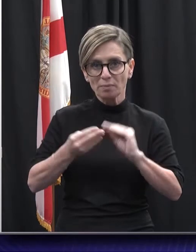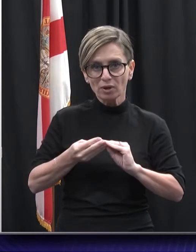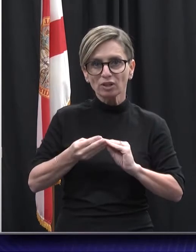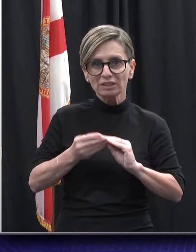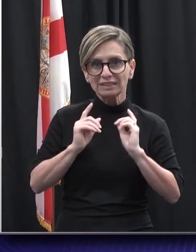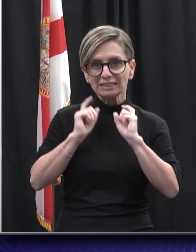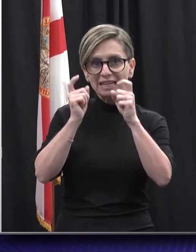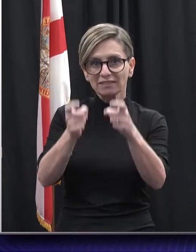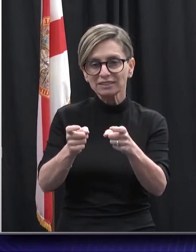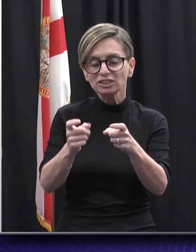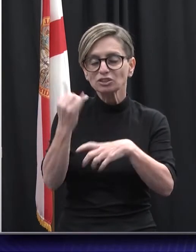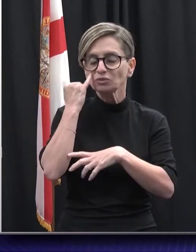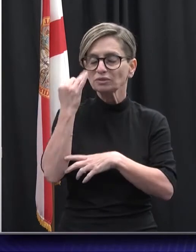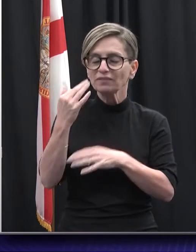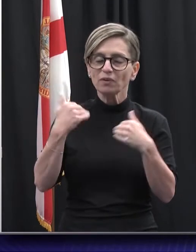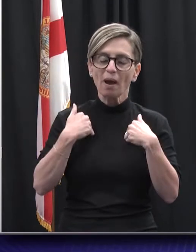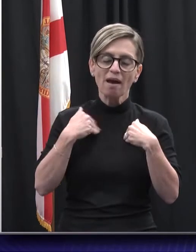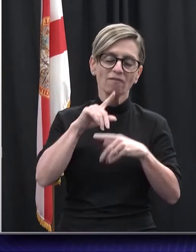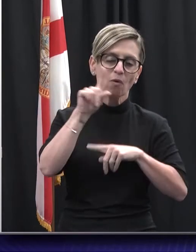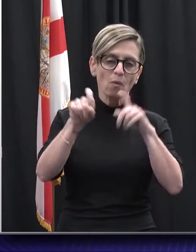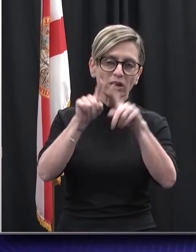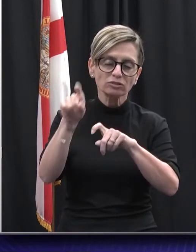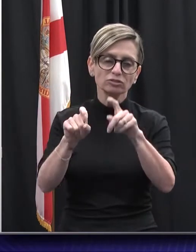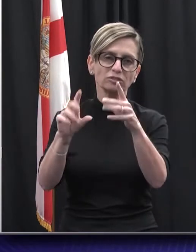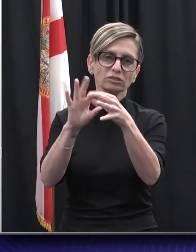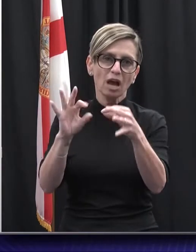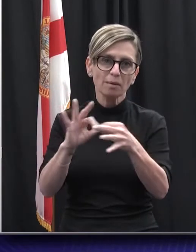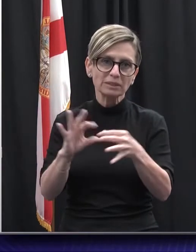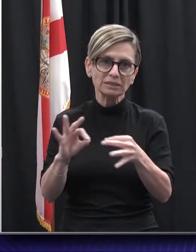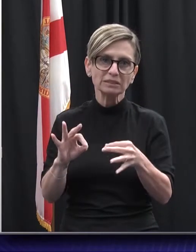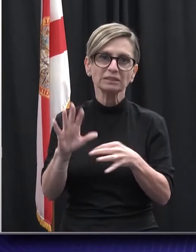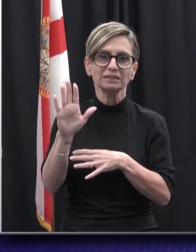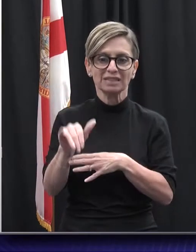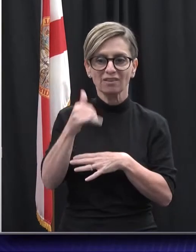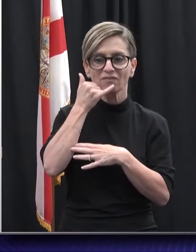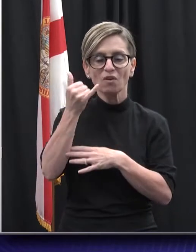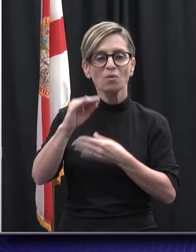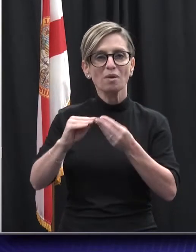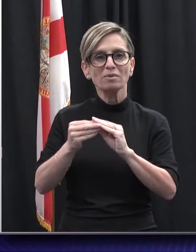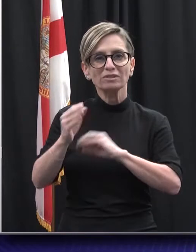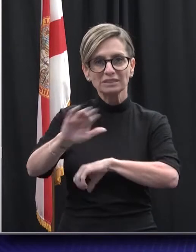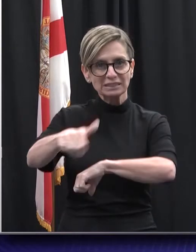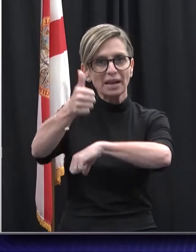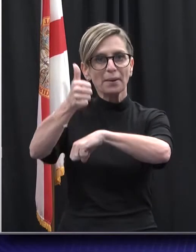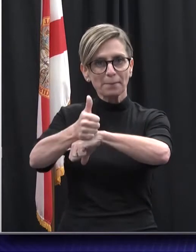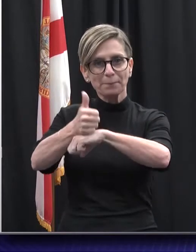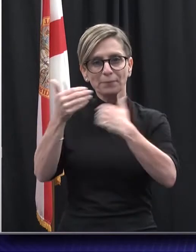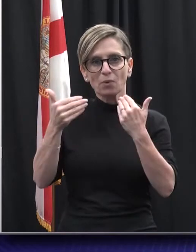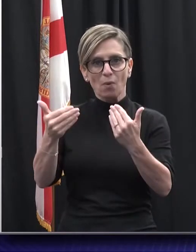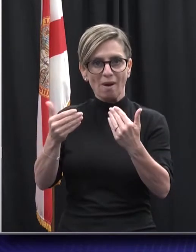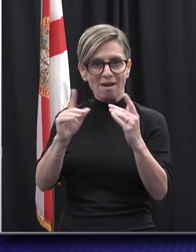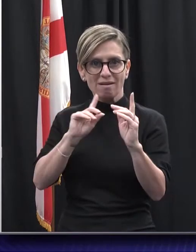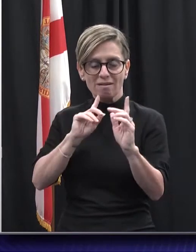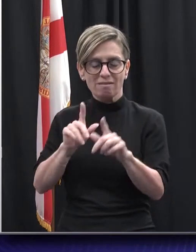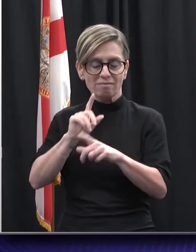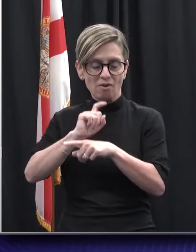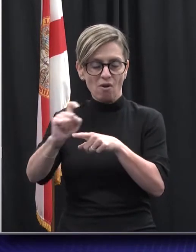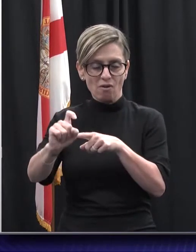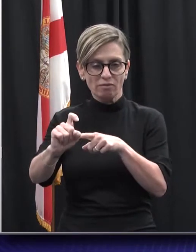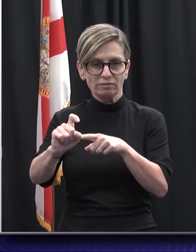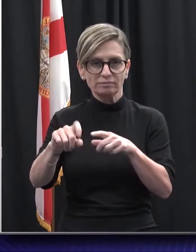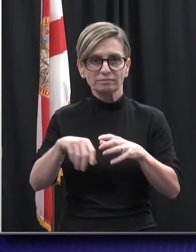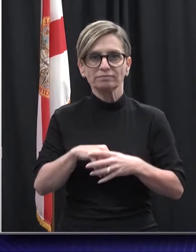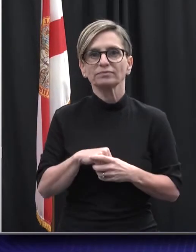you. If you have questions, comments, please, that number has been set up. We do not want our businesses compromised any more than they are at